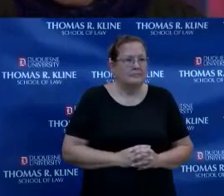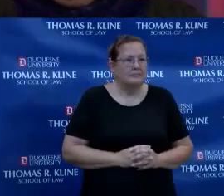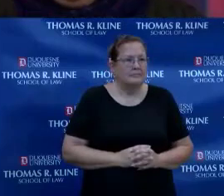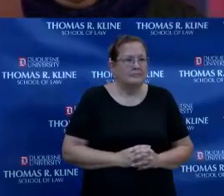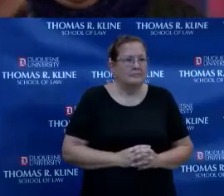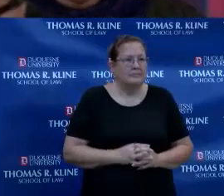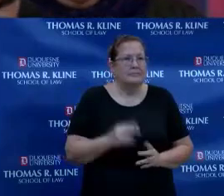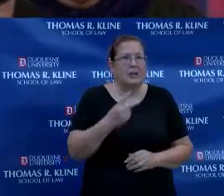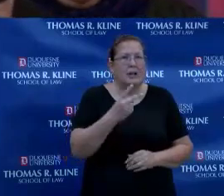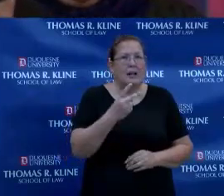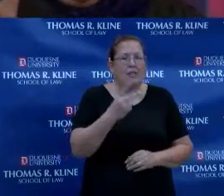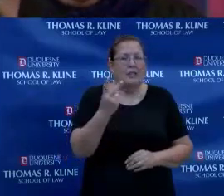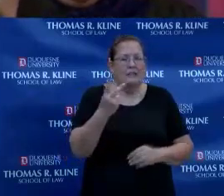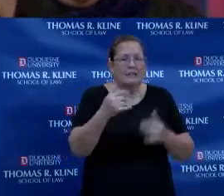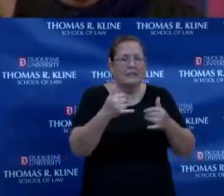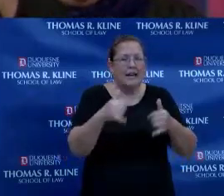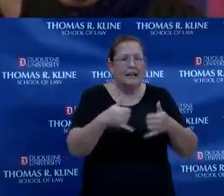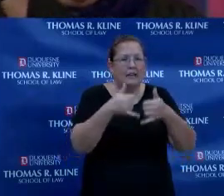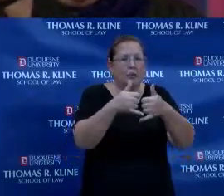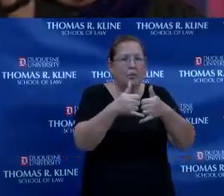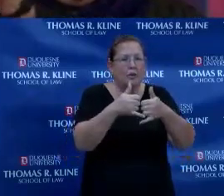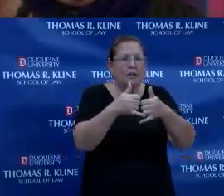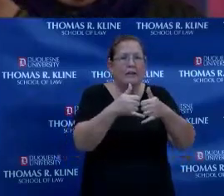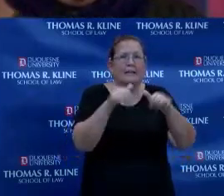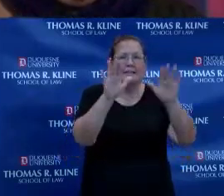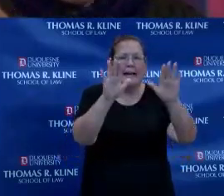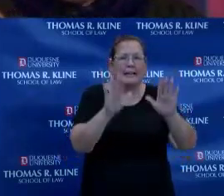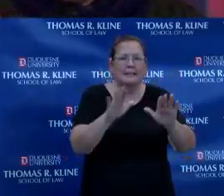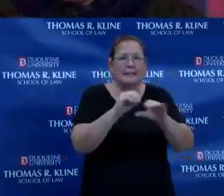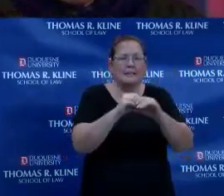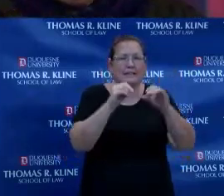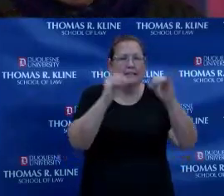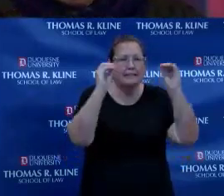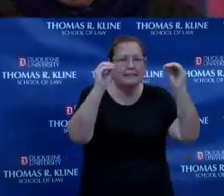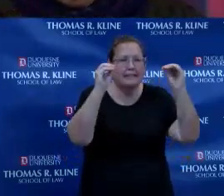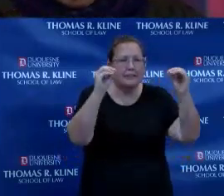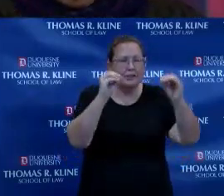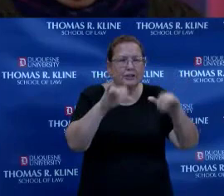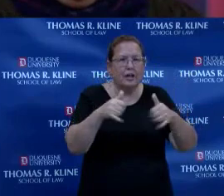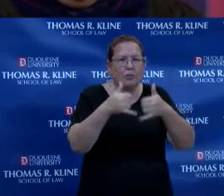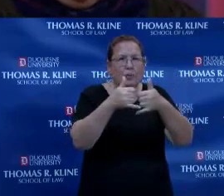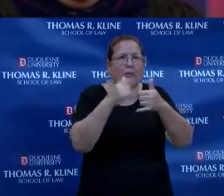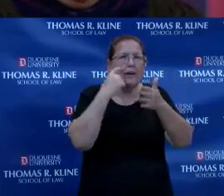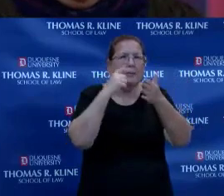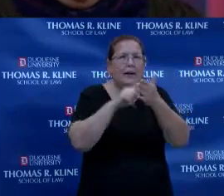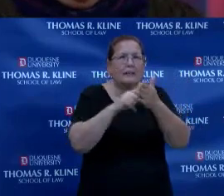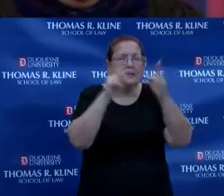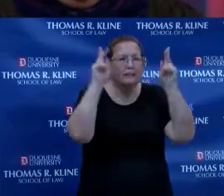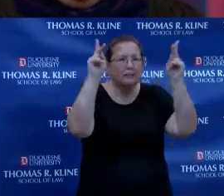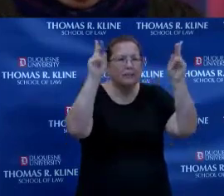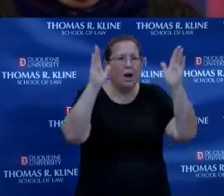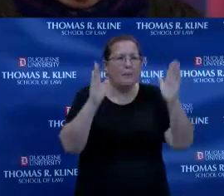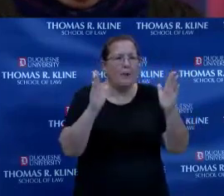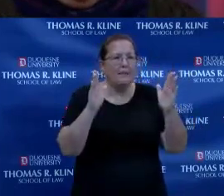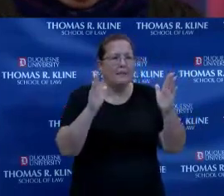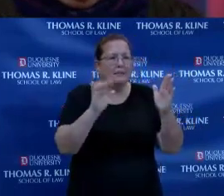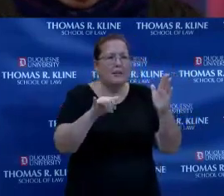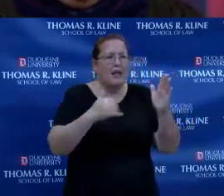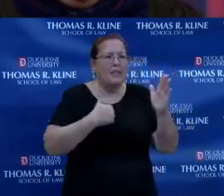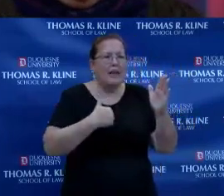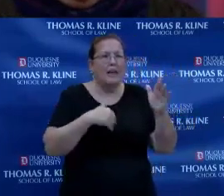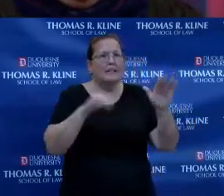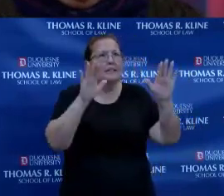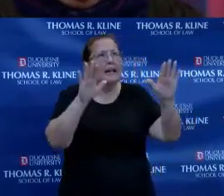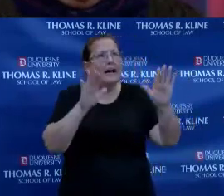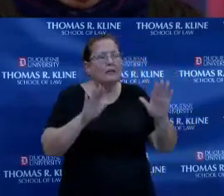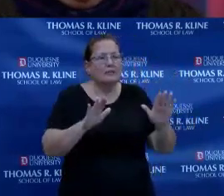The second award is the Excellence in Teaching Award, which recognizes a professor who has made outstanding